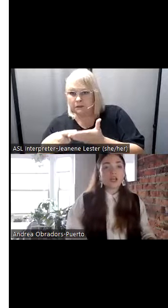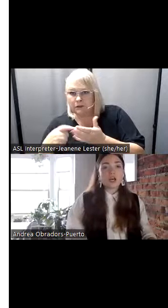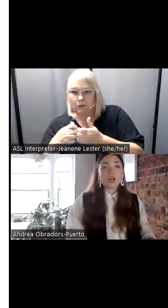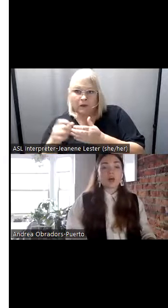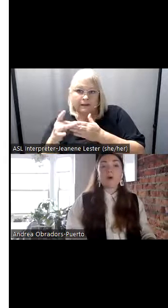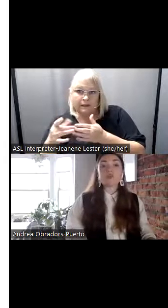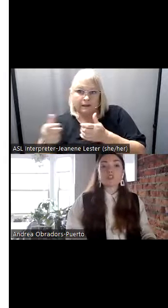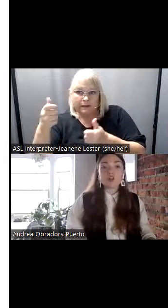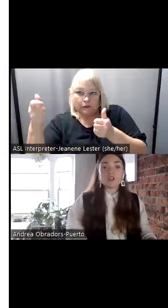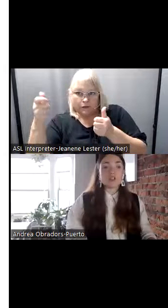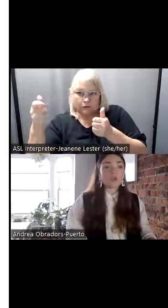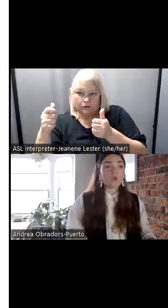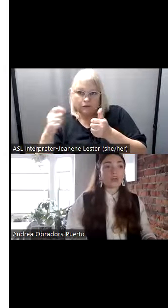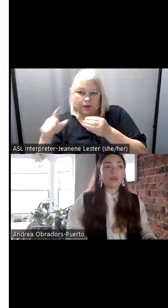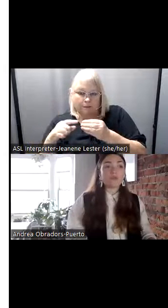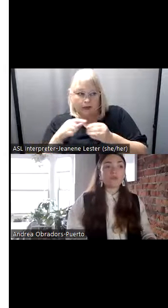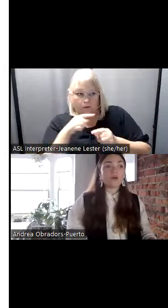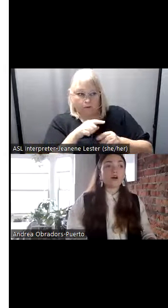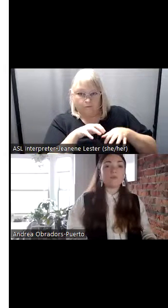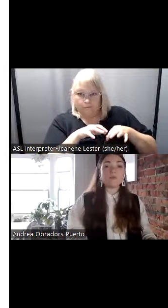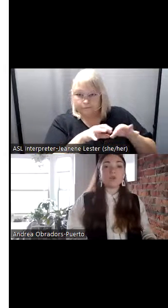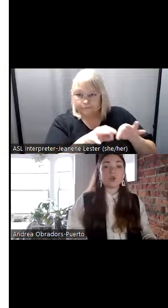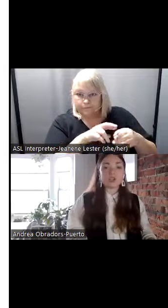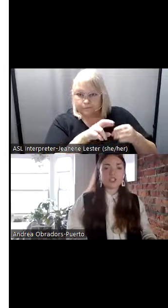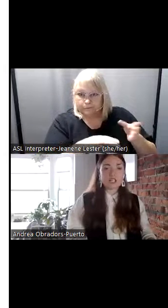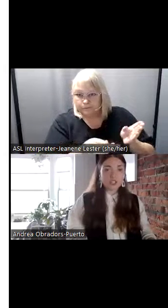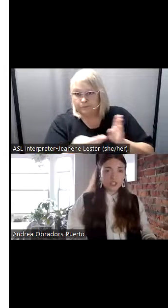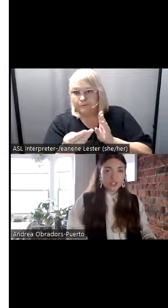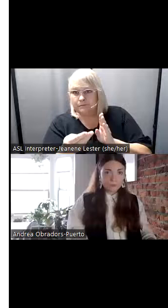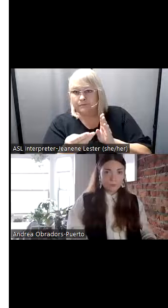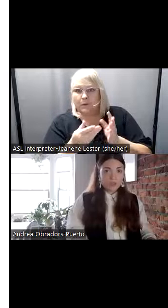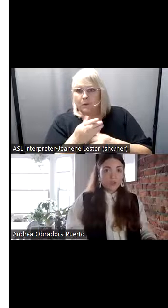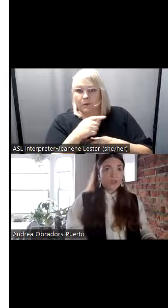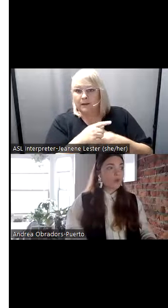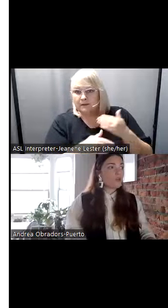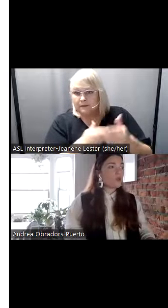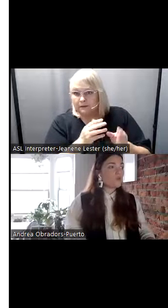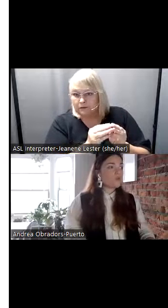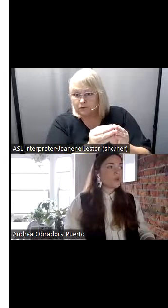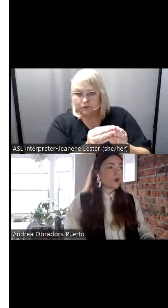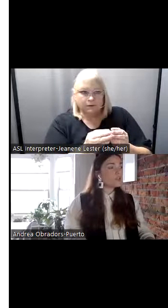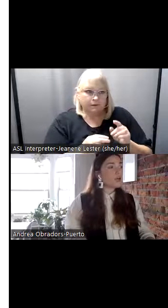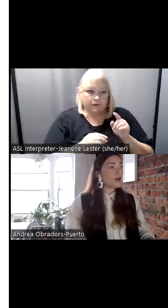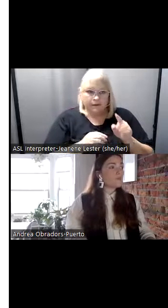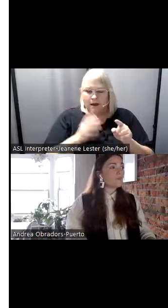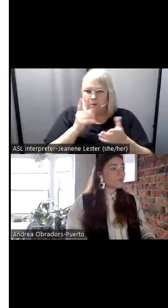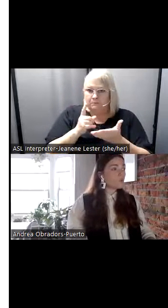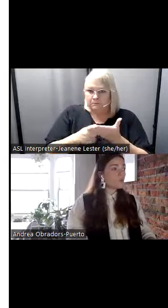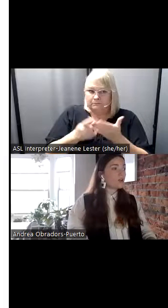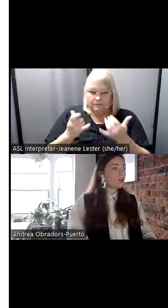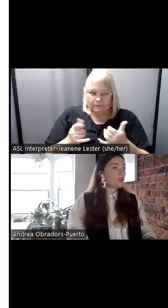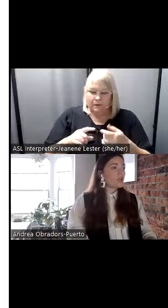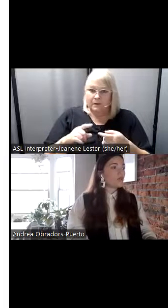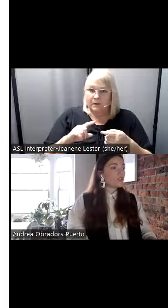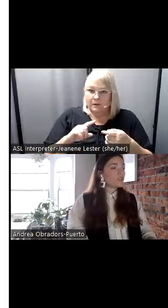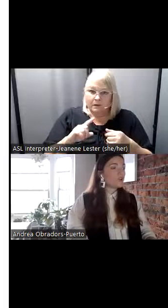leaders about the results that we have through the co-creation sessions. So I'm going to go through those. The first